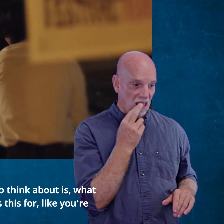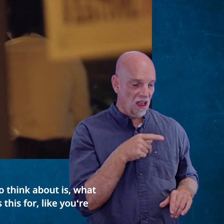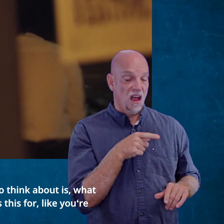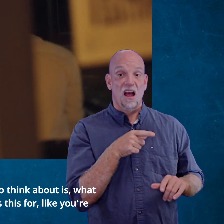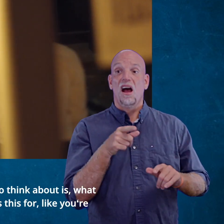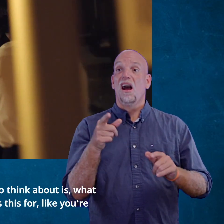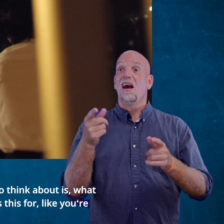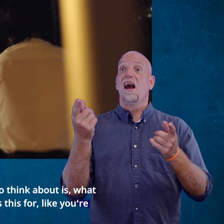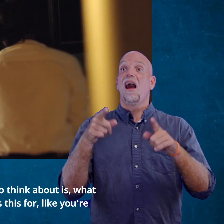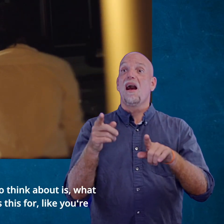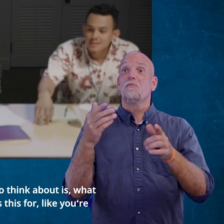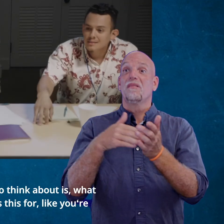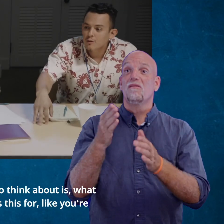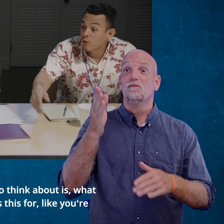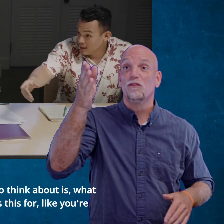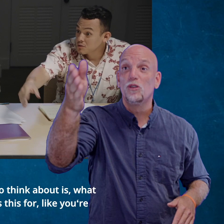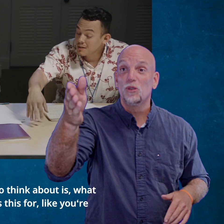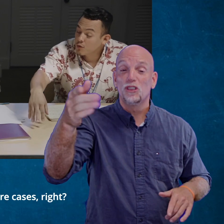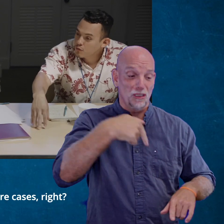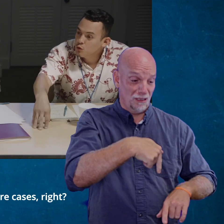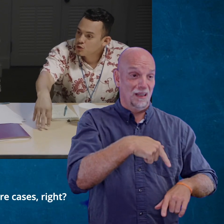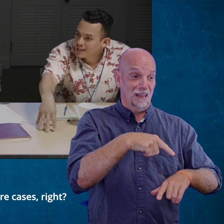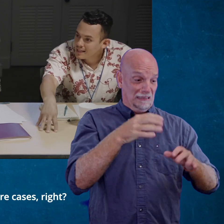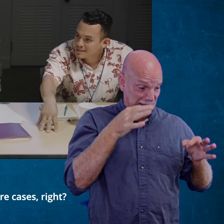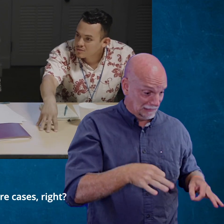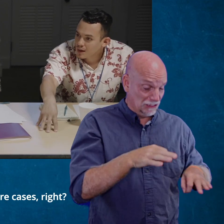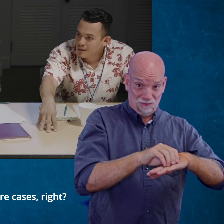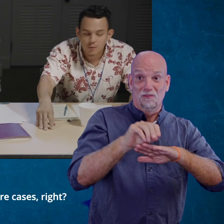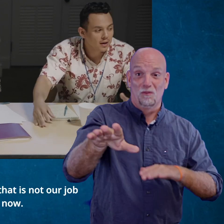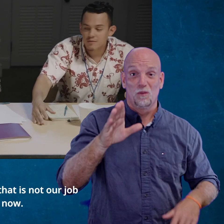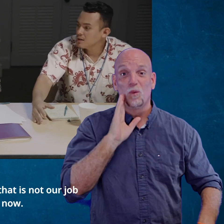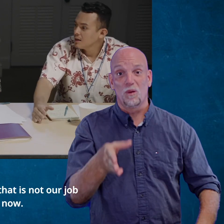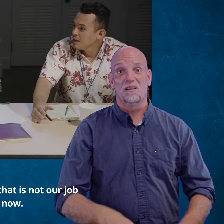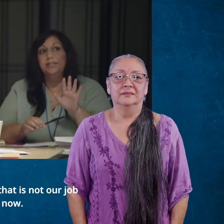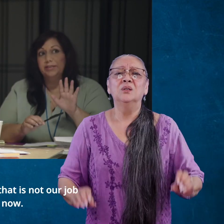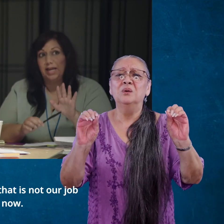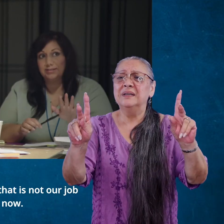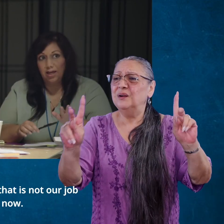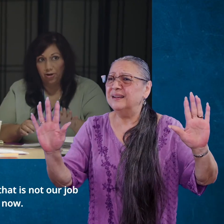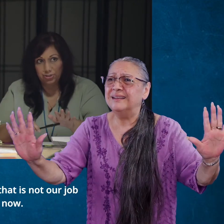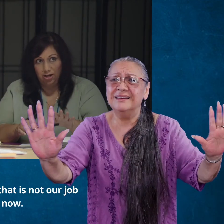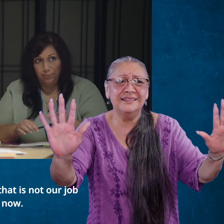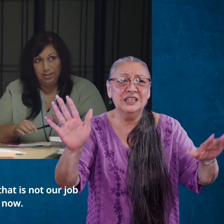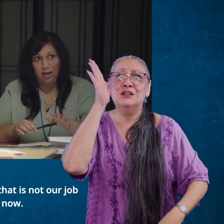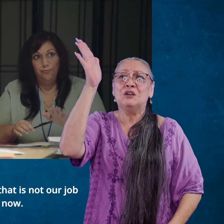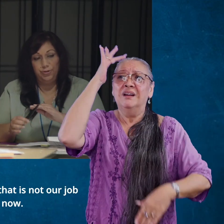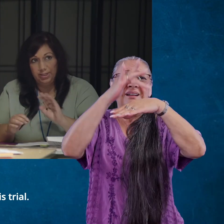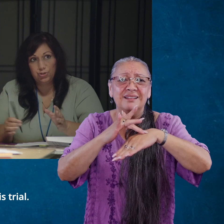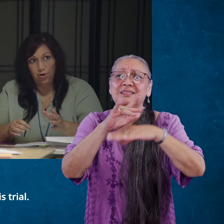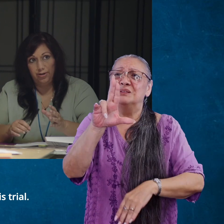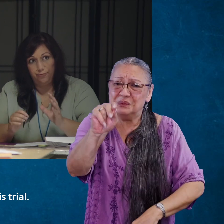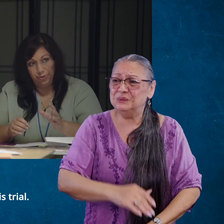what kind of precedent this is going to set for, like you're saying, for future cases, right? Okay, like we have but that's not our job right now.